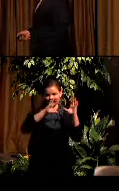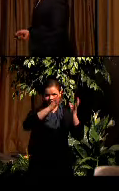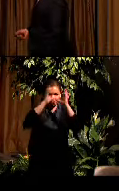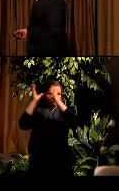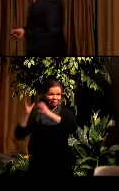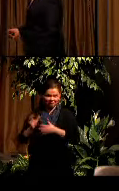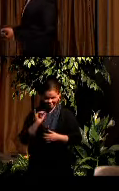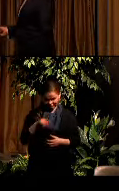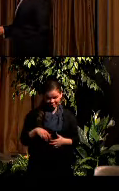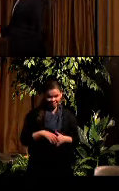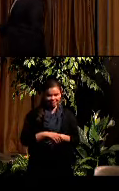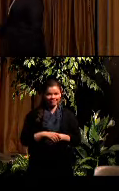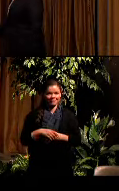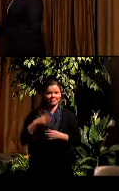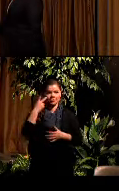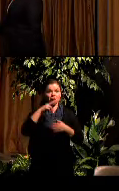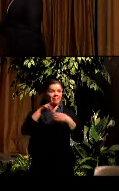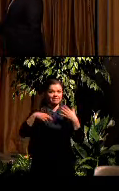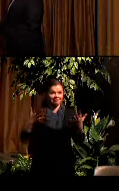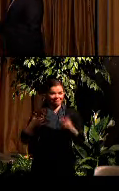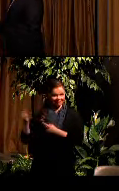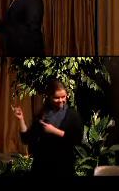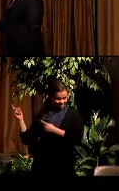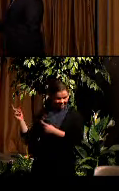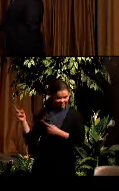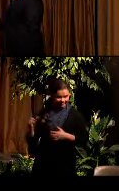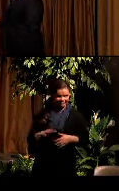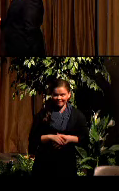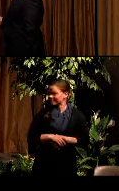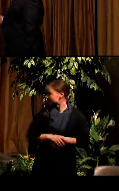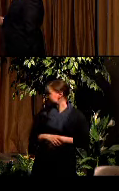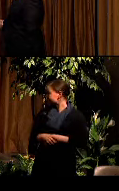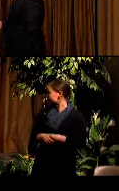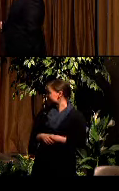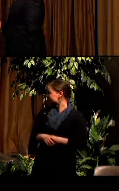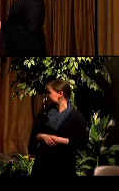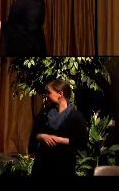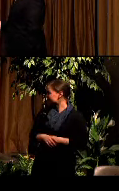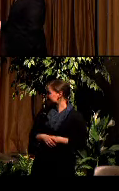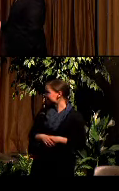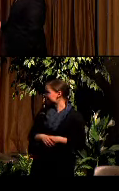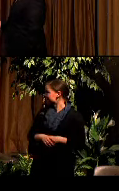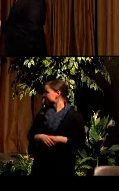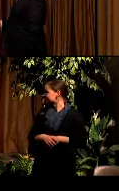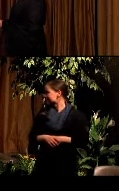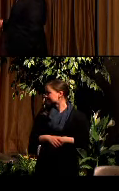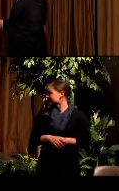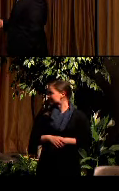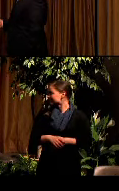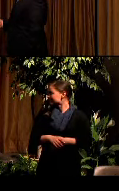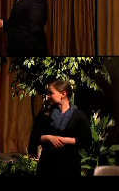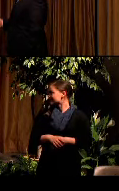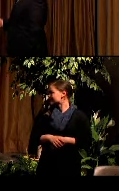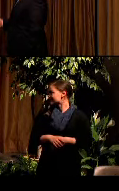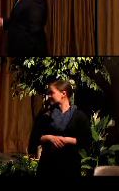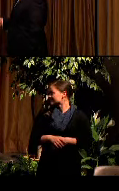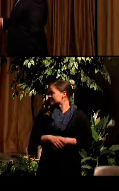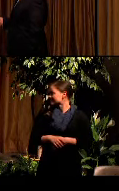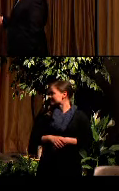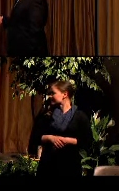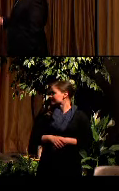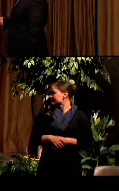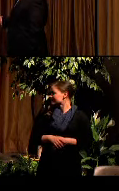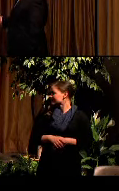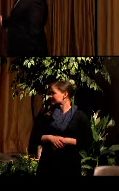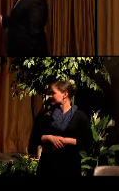data, some of the results. These are for these 5 habitat types. And you'll see the data are